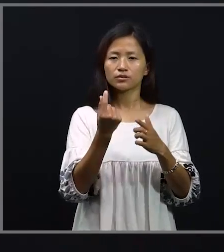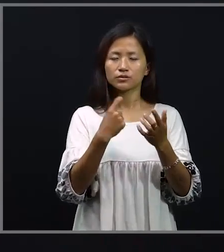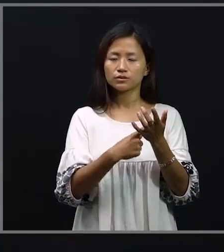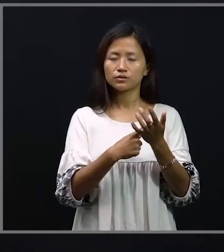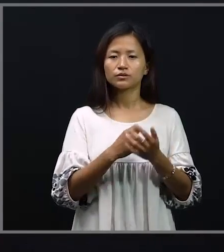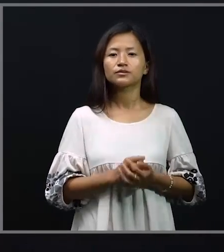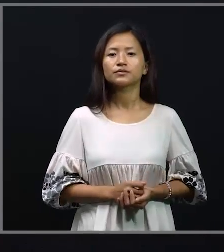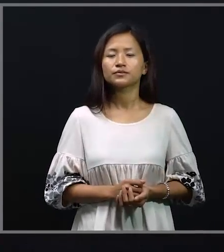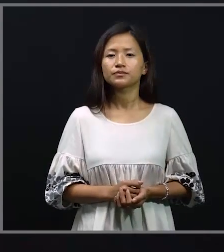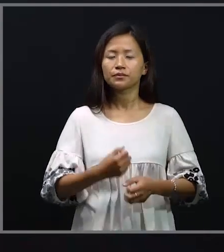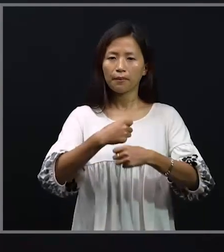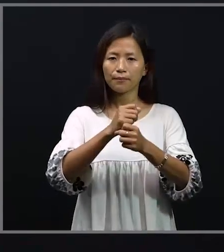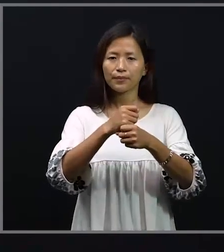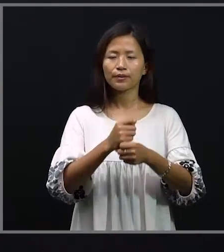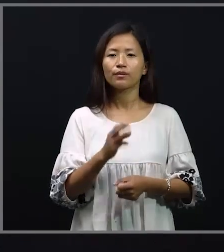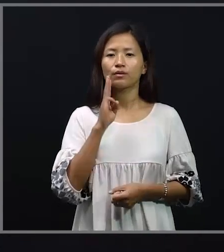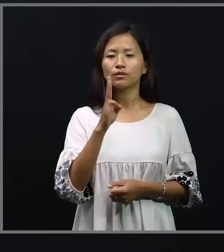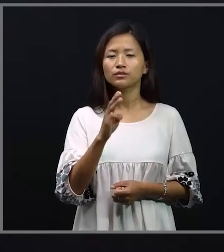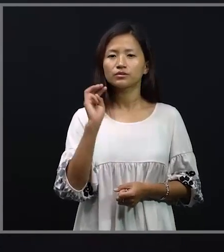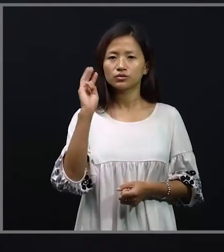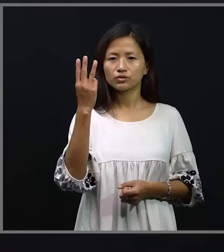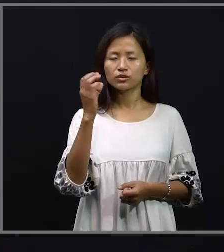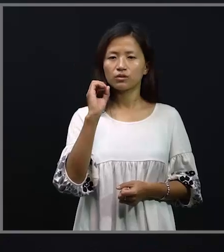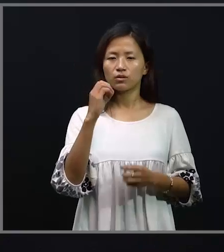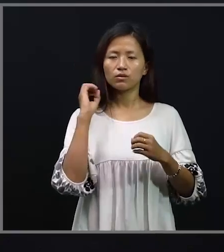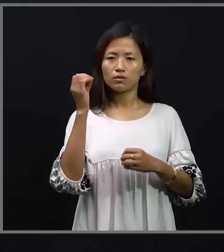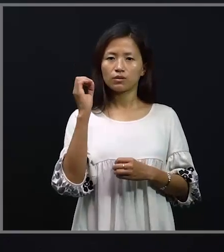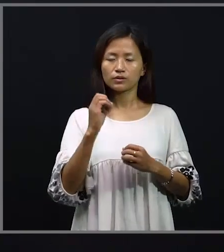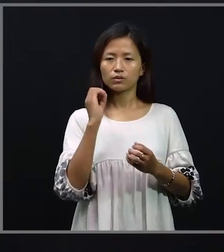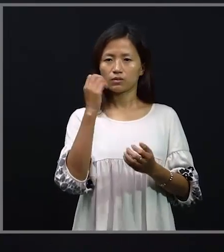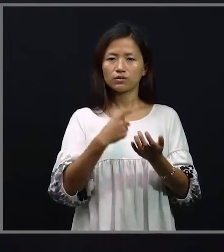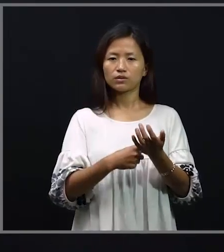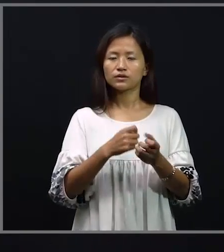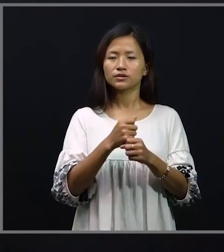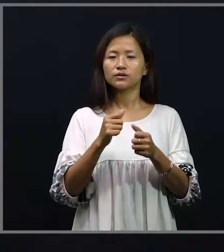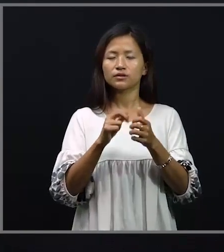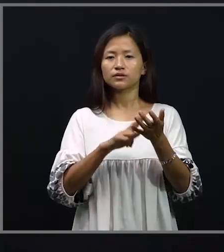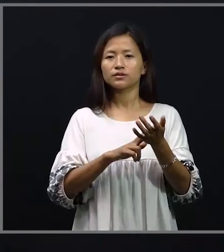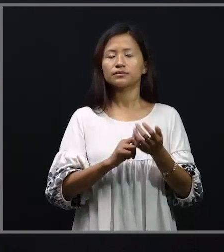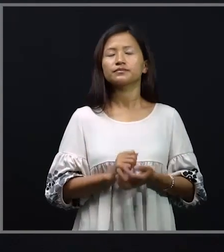of the decision maker will be these three organs of the government. All right.